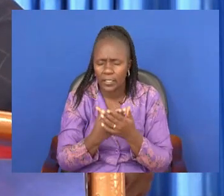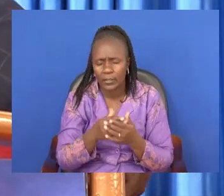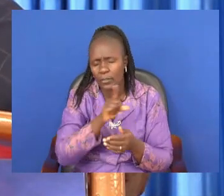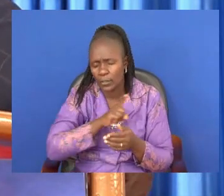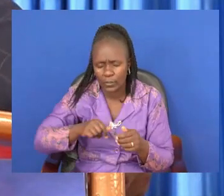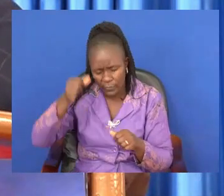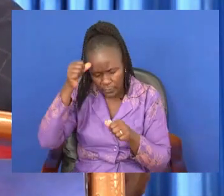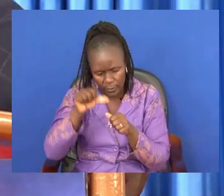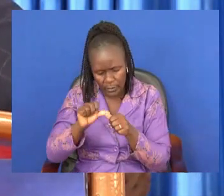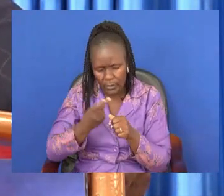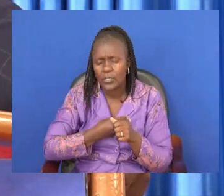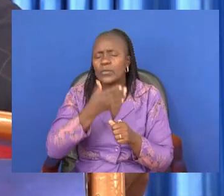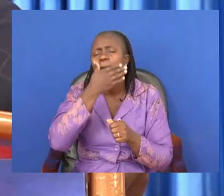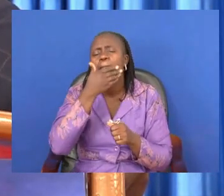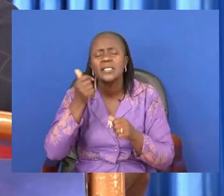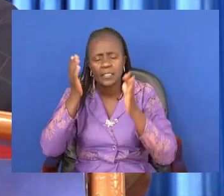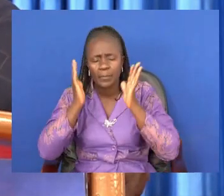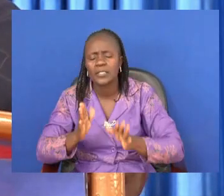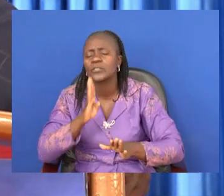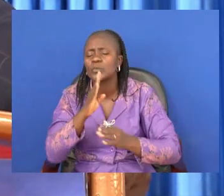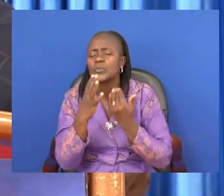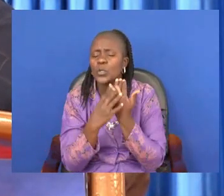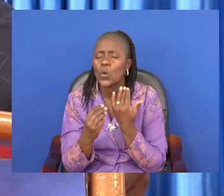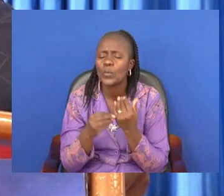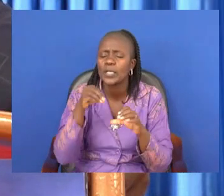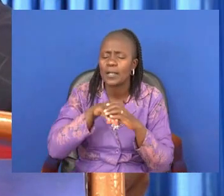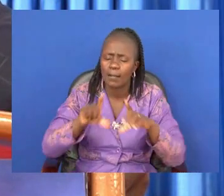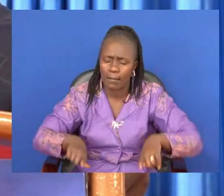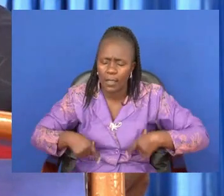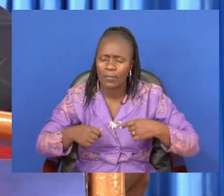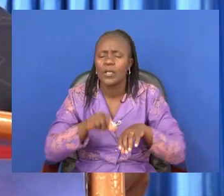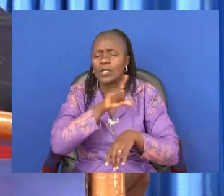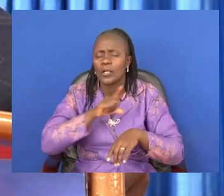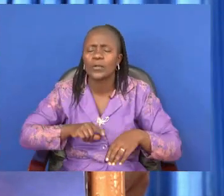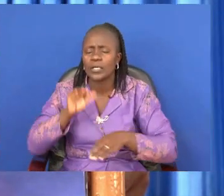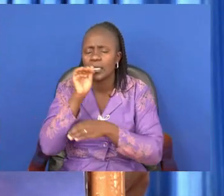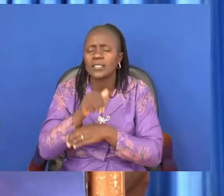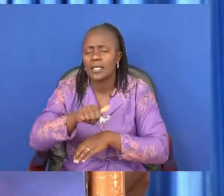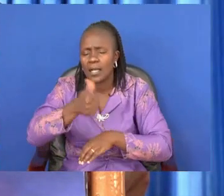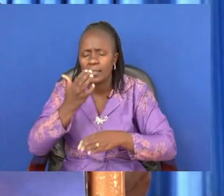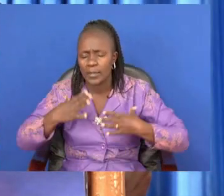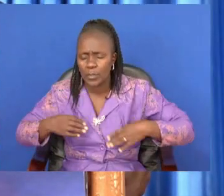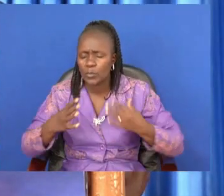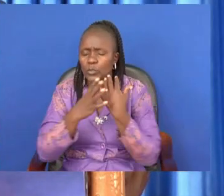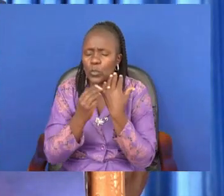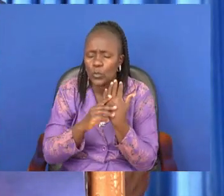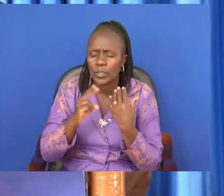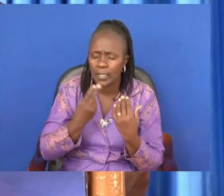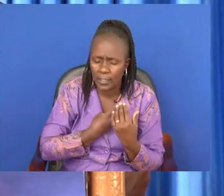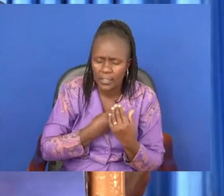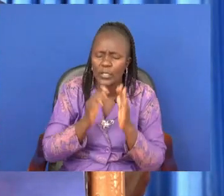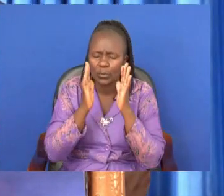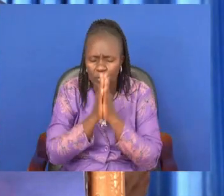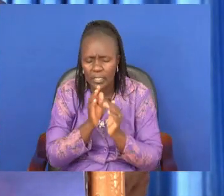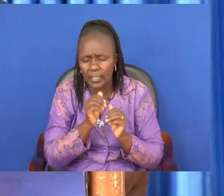reminding us that you are the best person to be imitated in life. Lord, as we ask other people to imitate us, we just want to pray